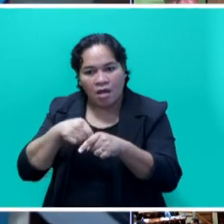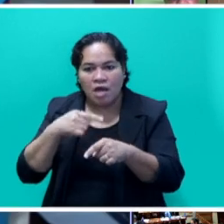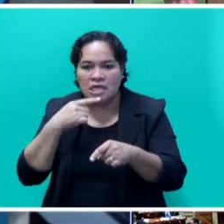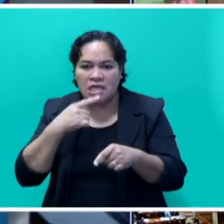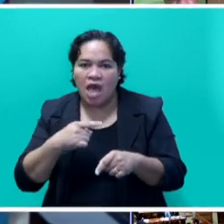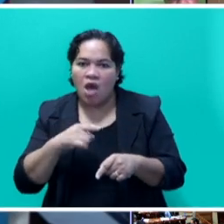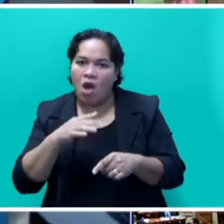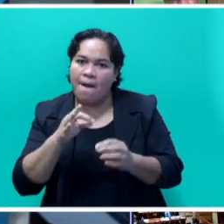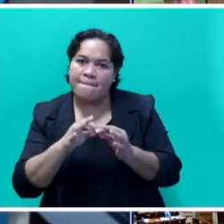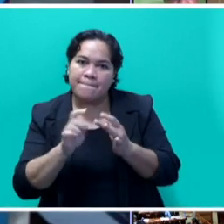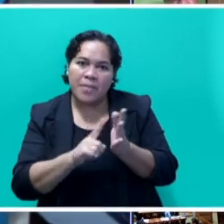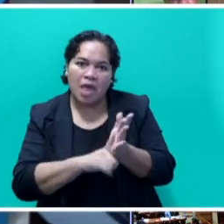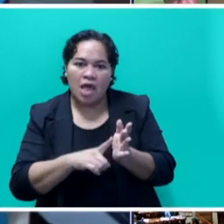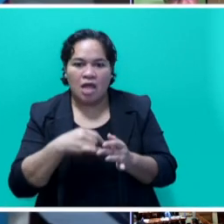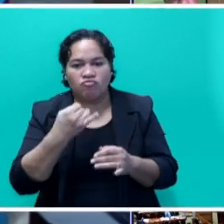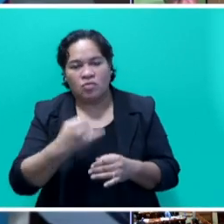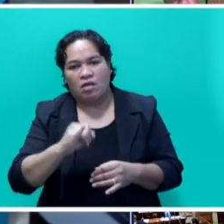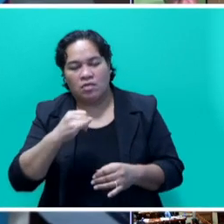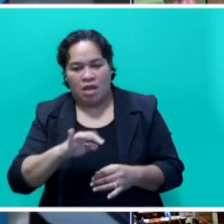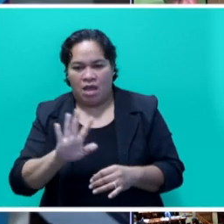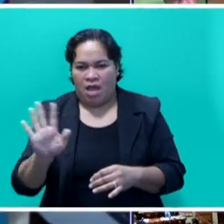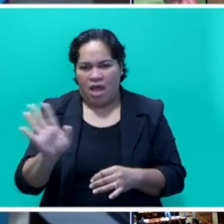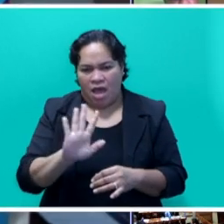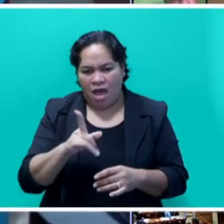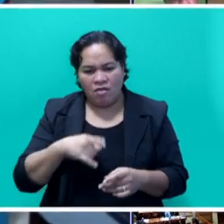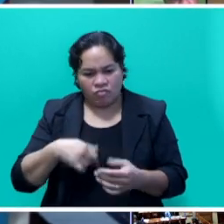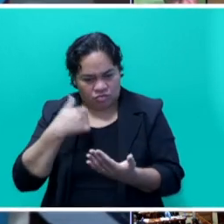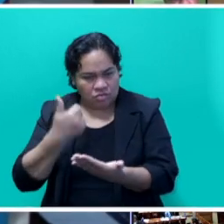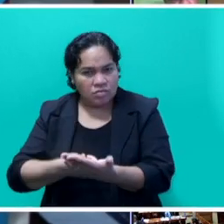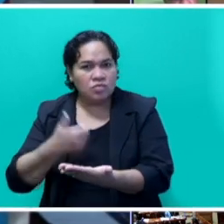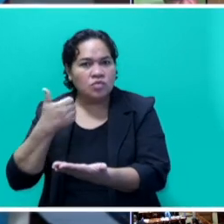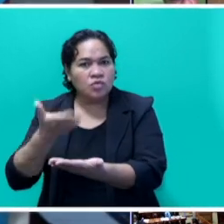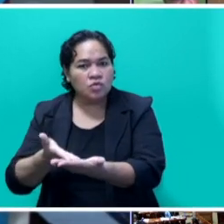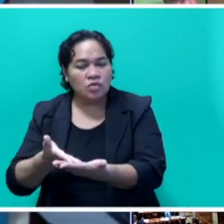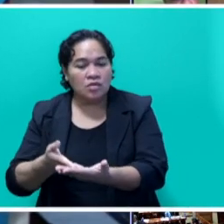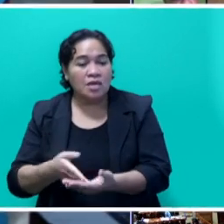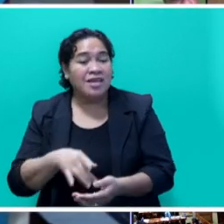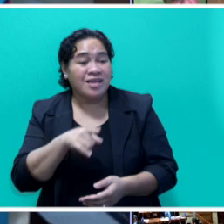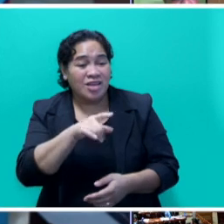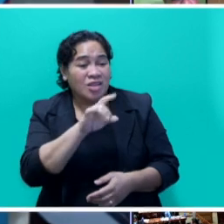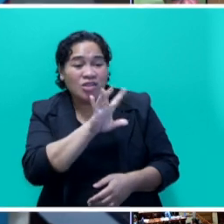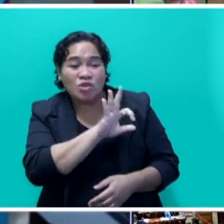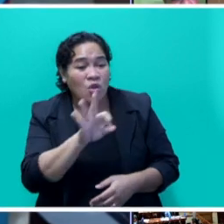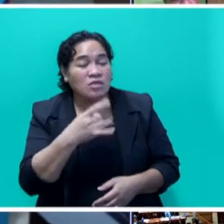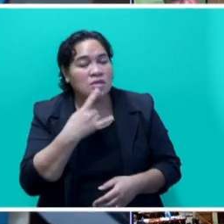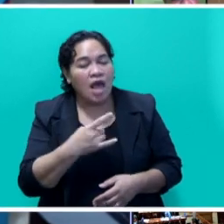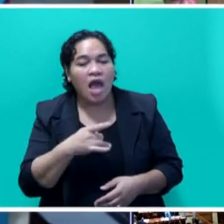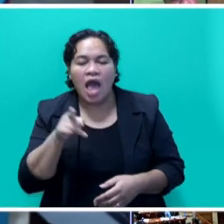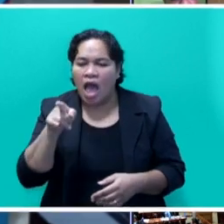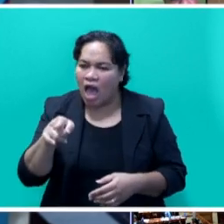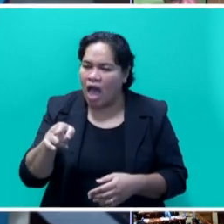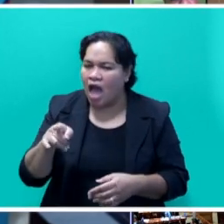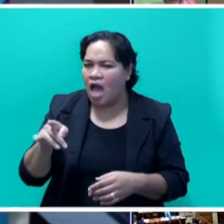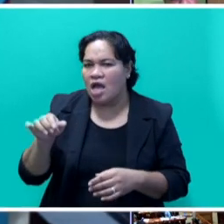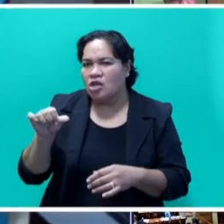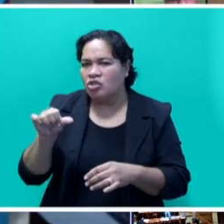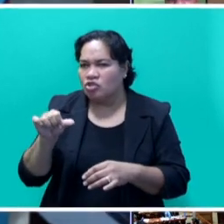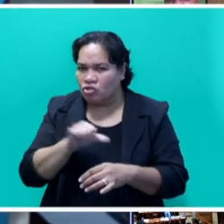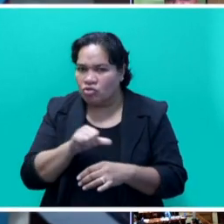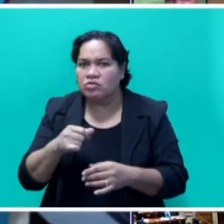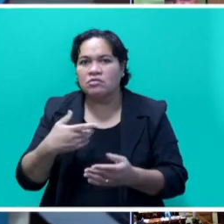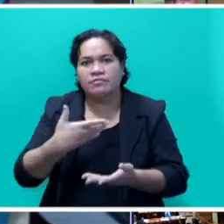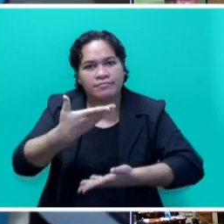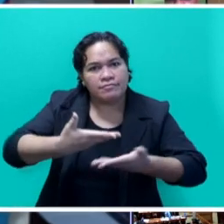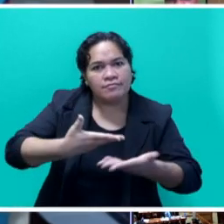rational reform. Instead, they are saying we should have consulted the landowners over an administrative process that has